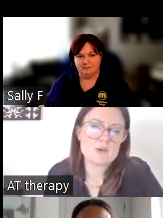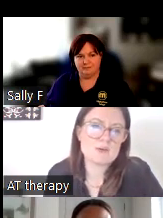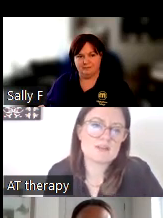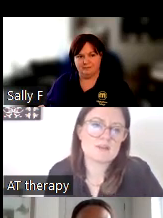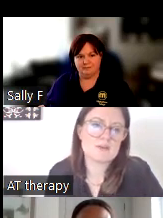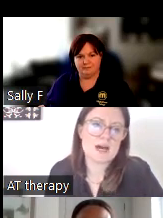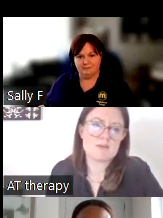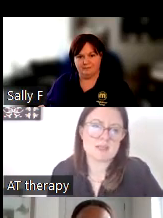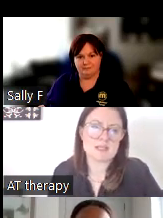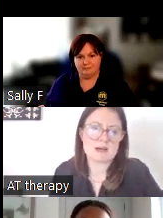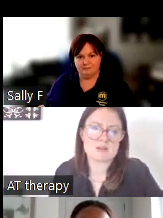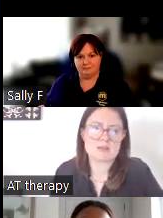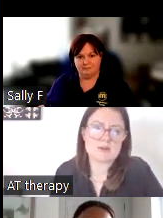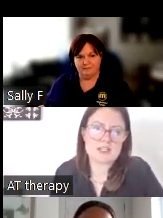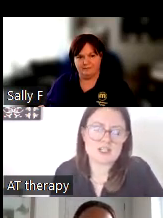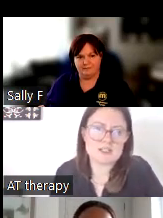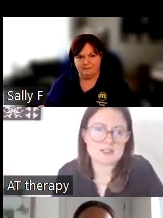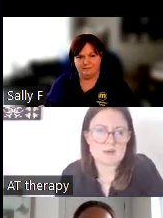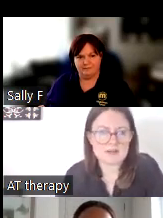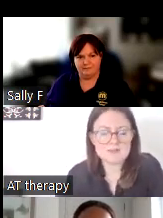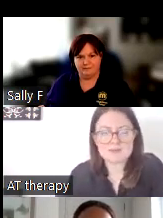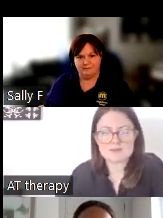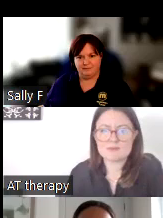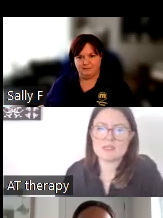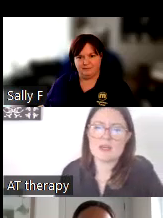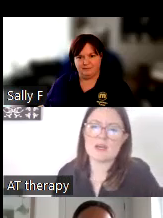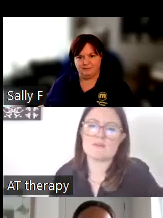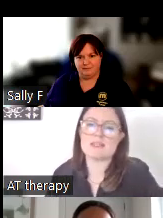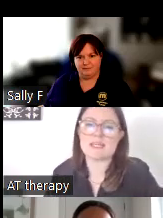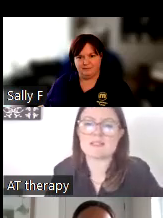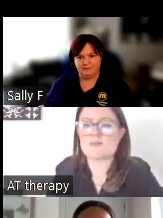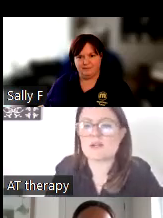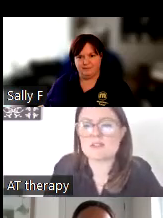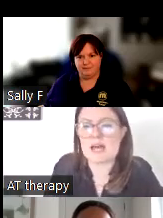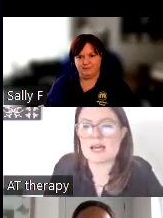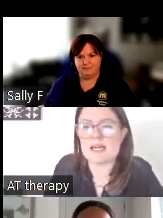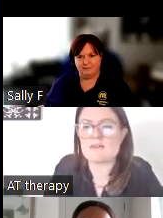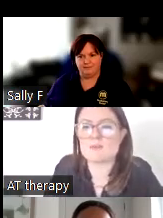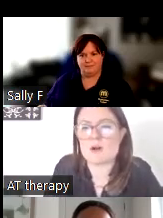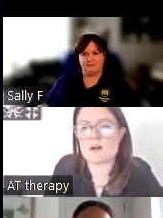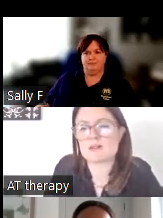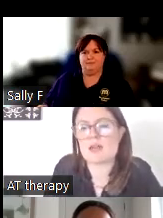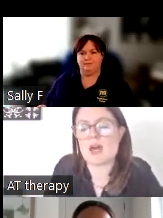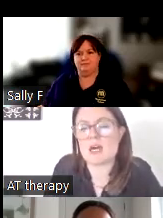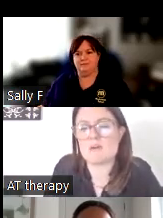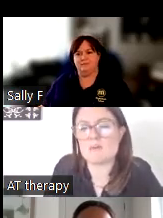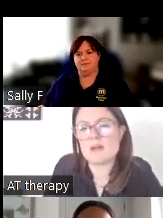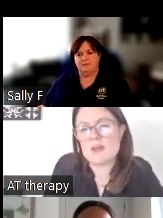So I thought I would think about some big questions as well. And these are some questions that I have come